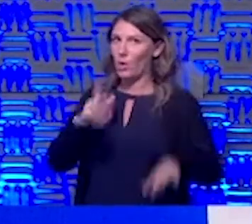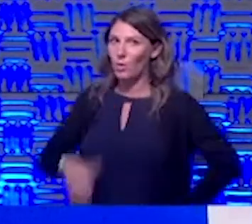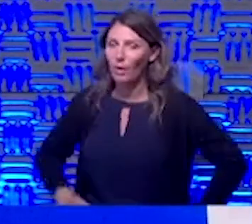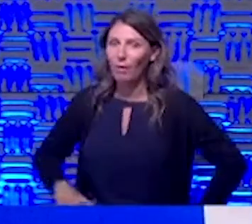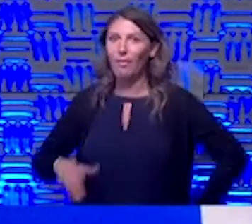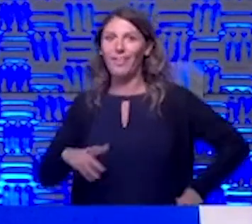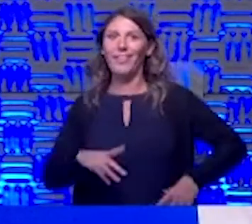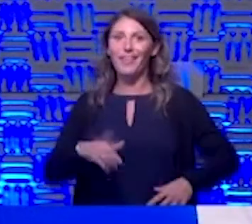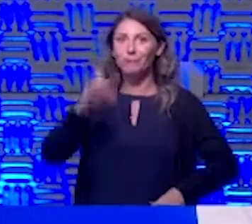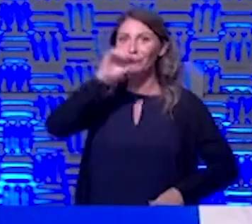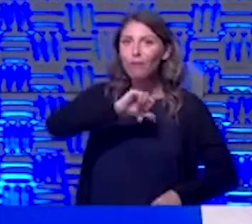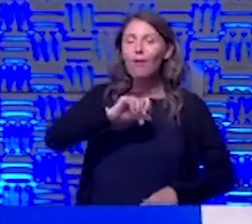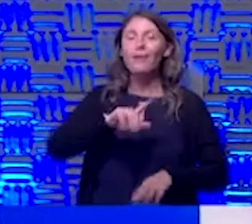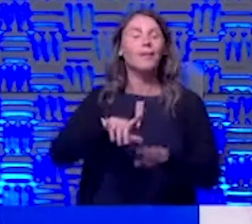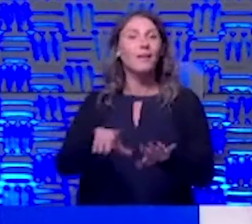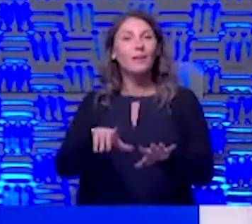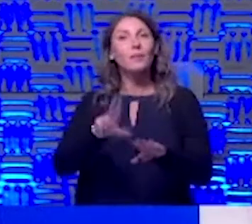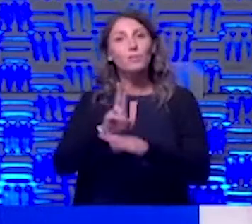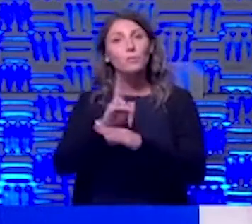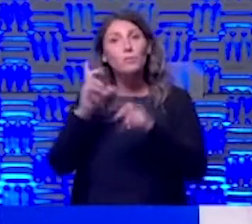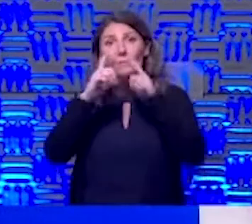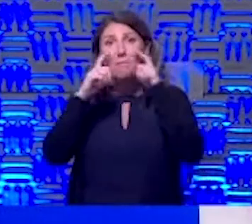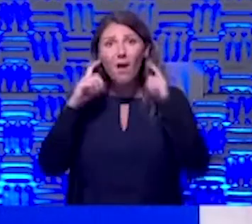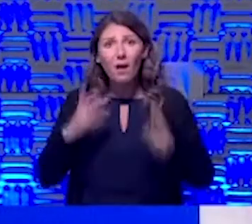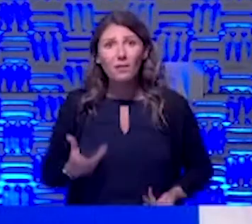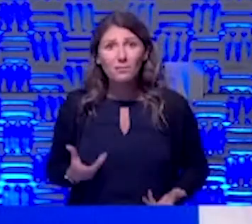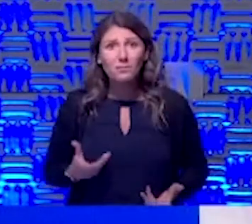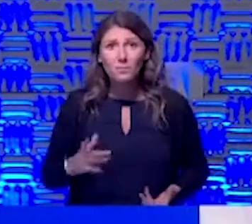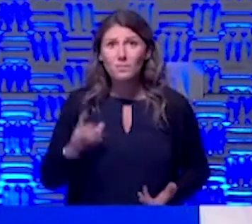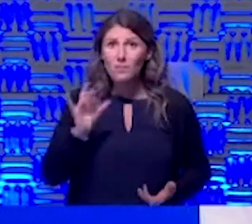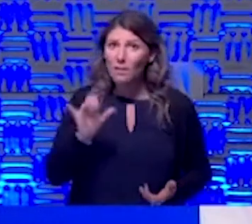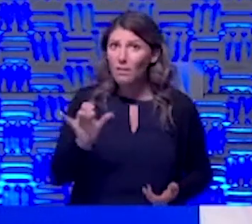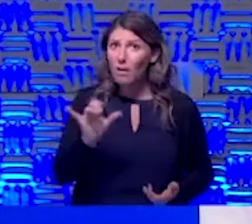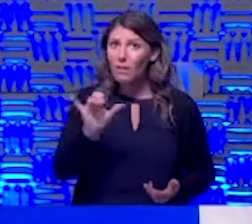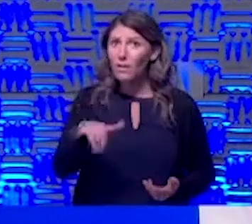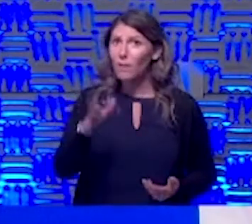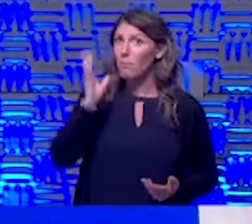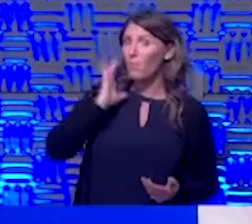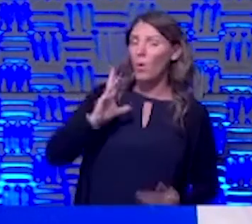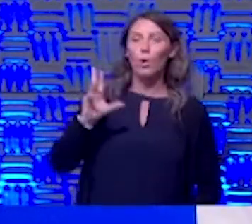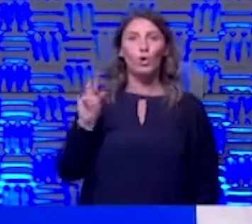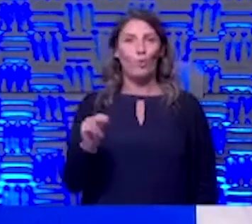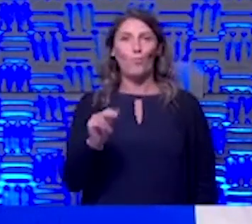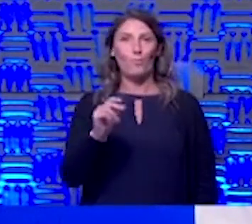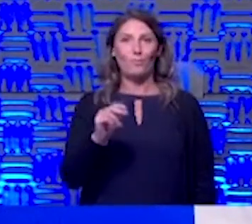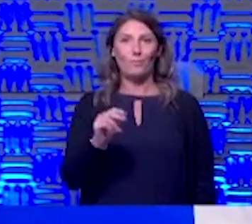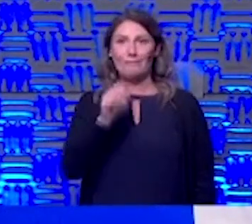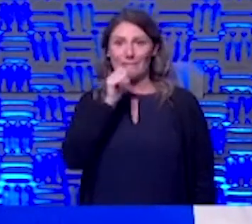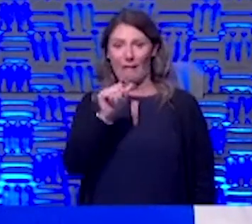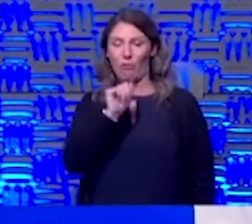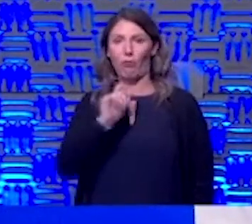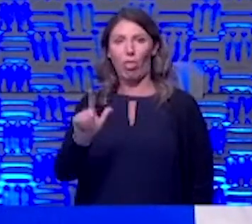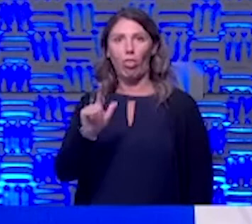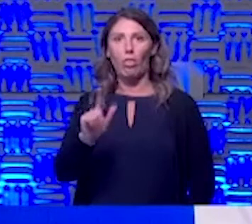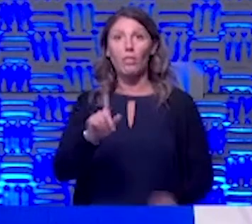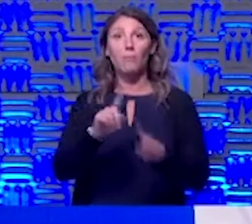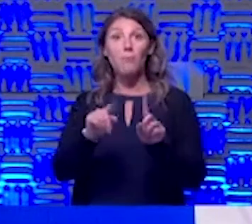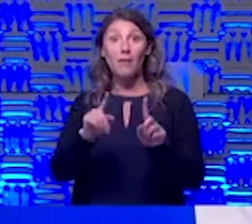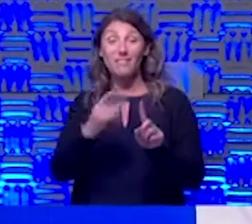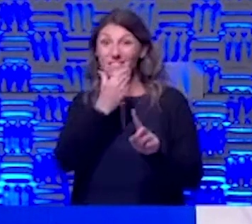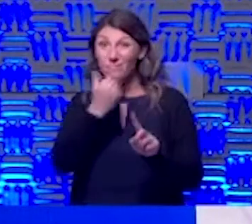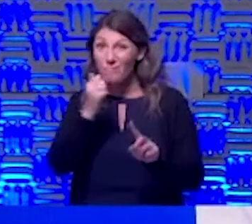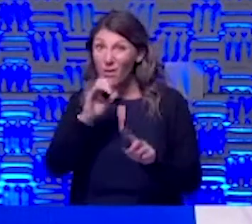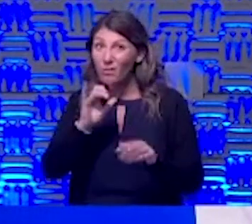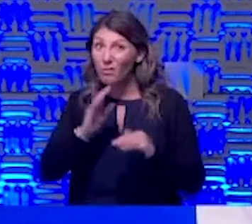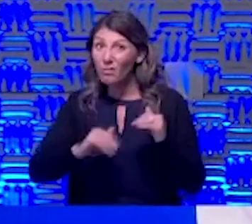Yeah. But wear a darn mask. Now, is that what it was like before? Nope, not at all. Is it better than sheltering in place? I say